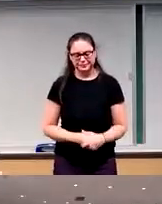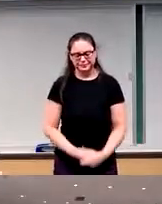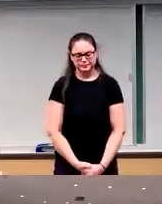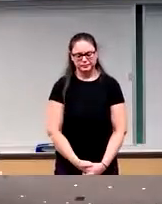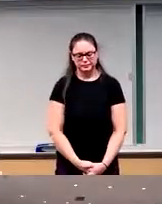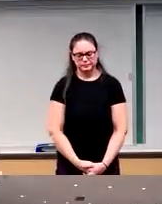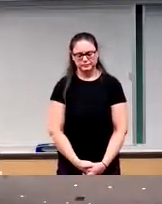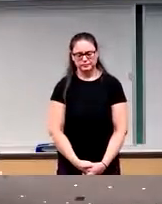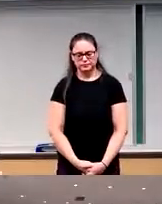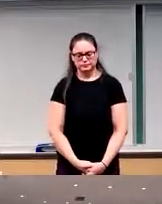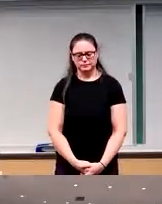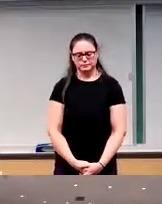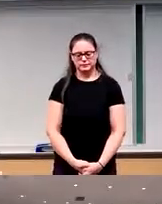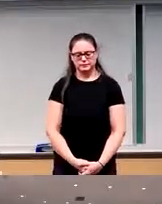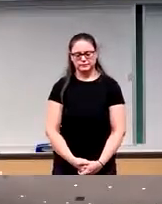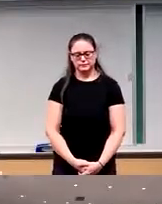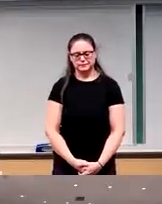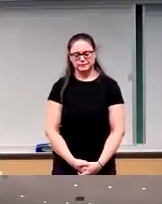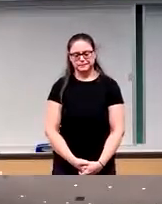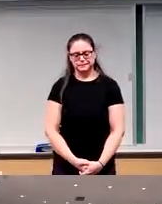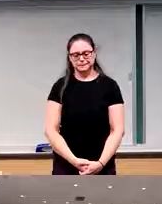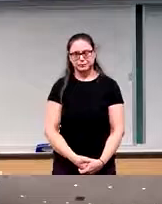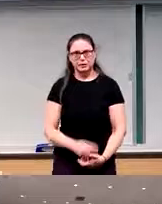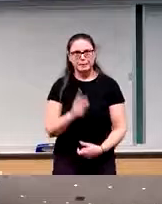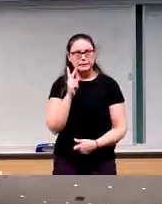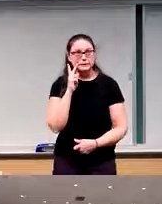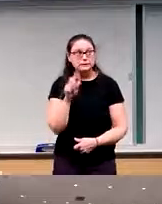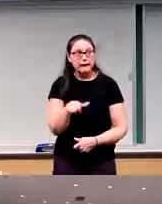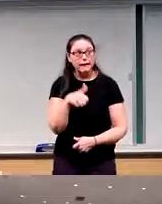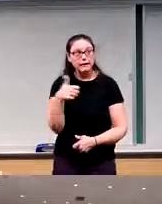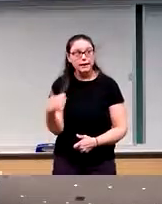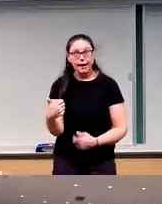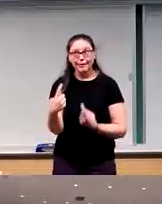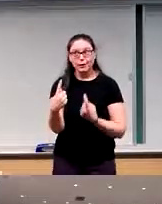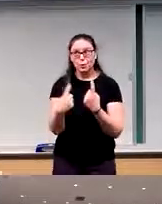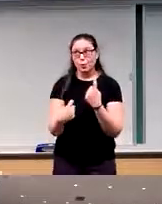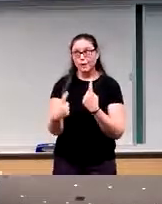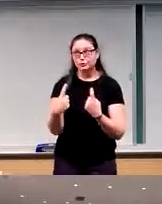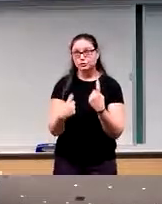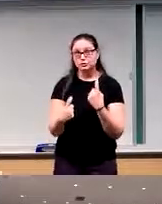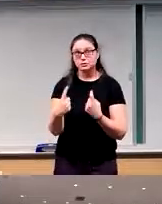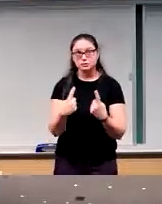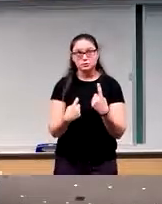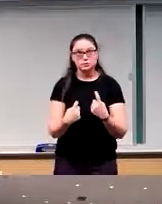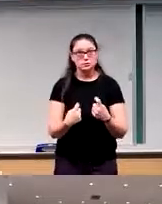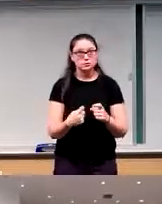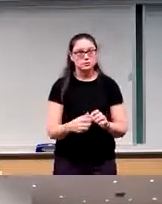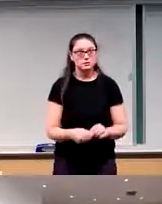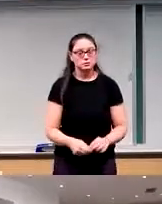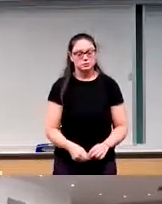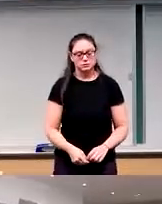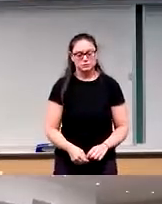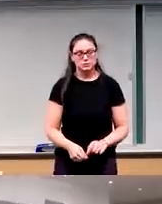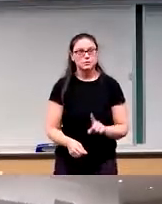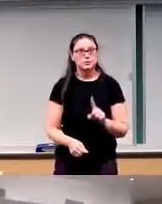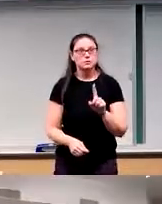Let me see if there are any more questions here. We can okay. also. Oh, go ahead,